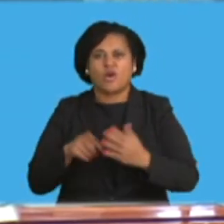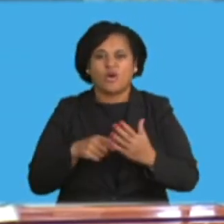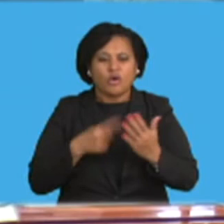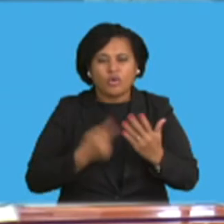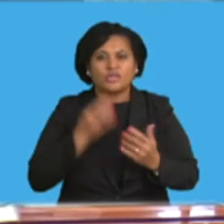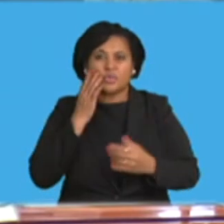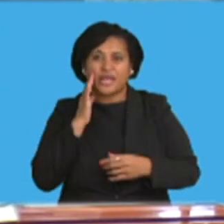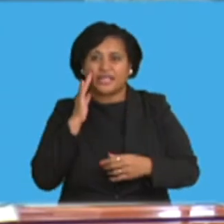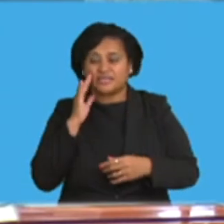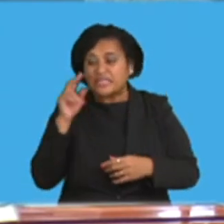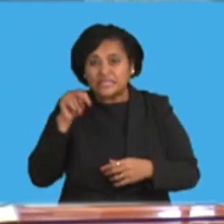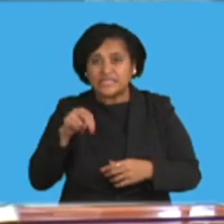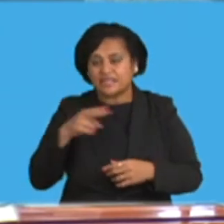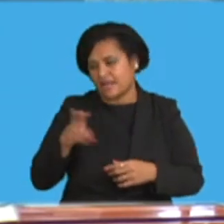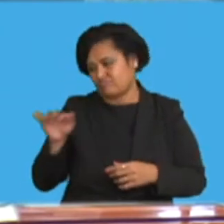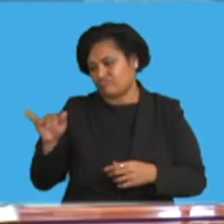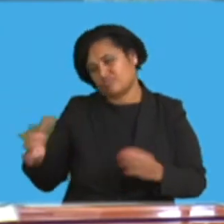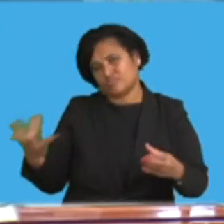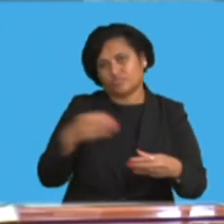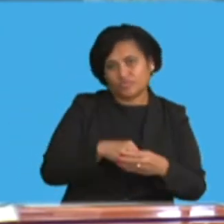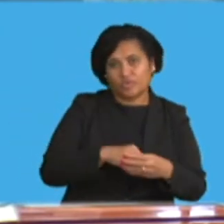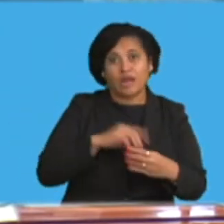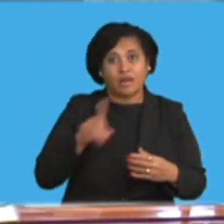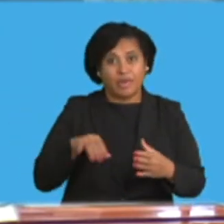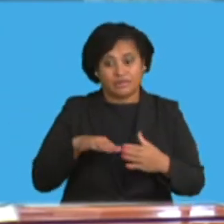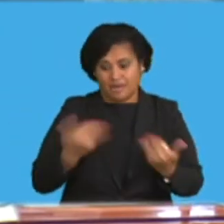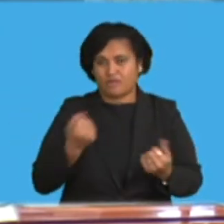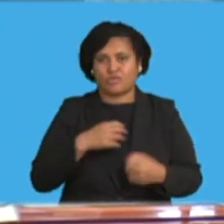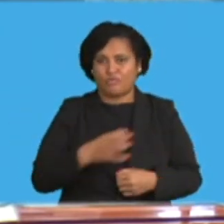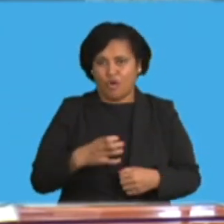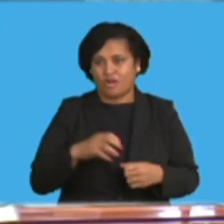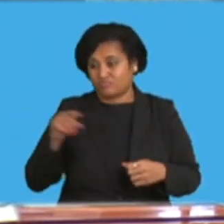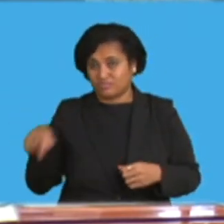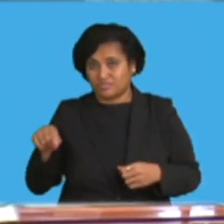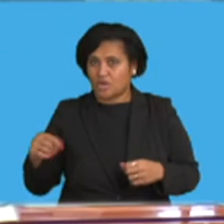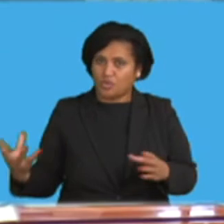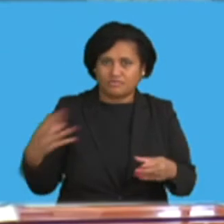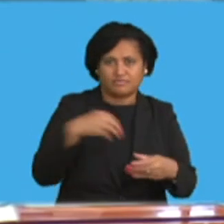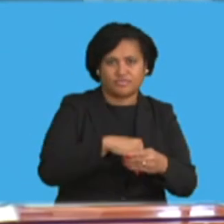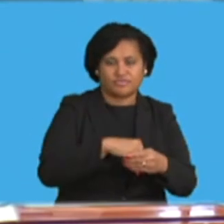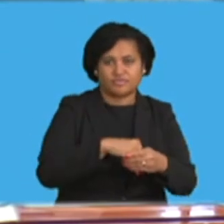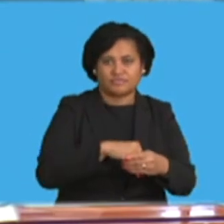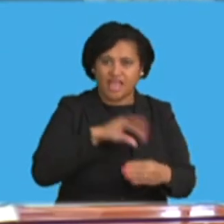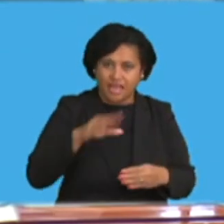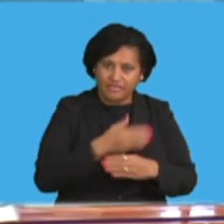to operations and investigation deployment. Thus, the demand for police